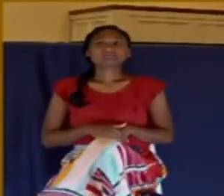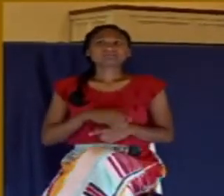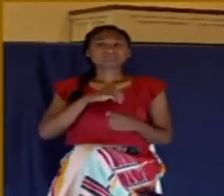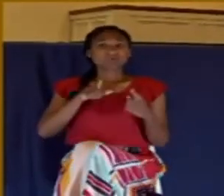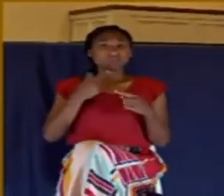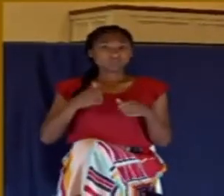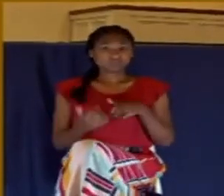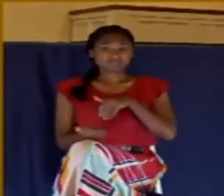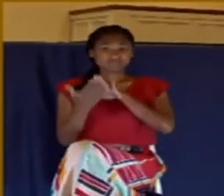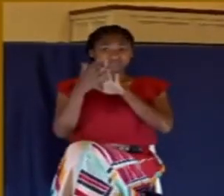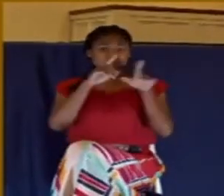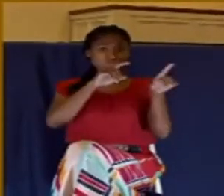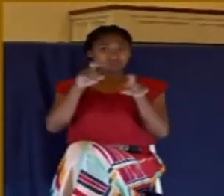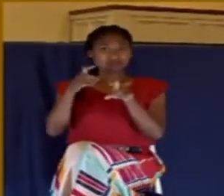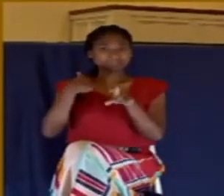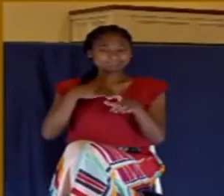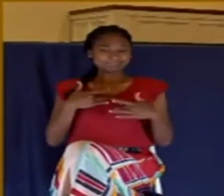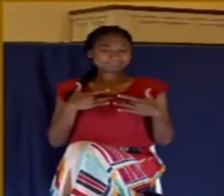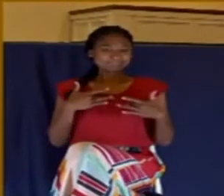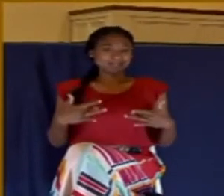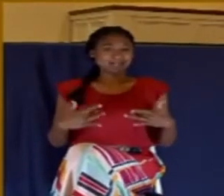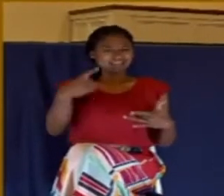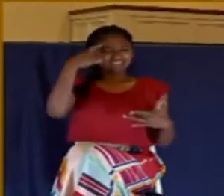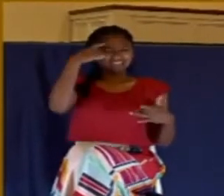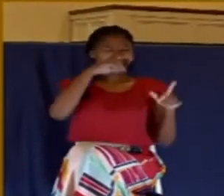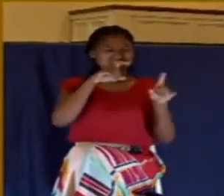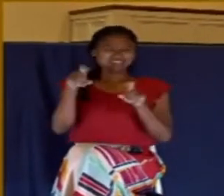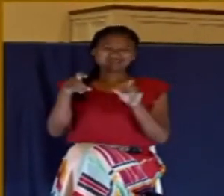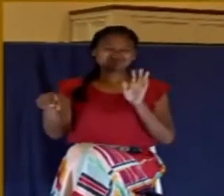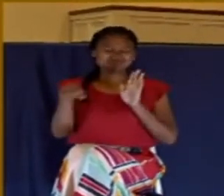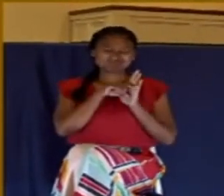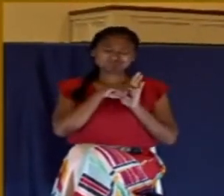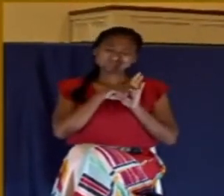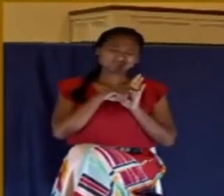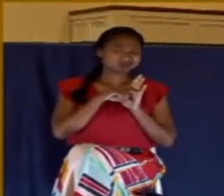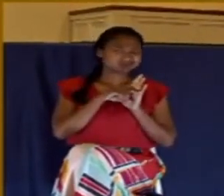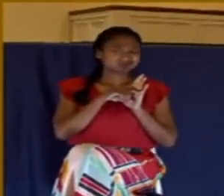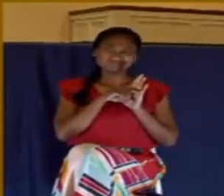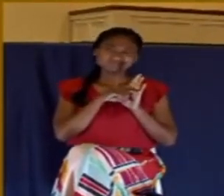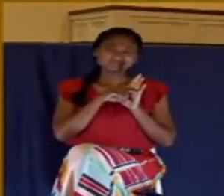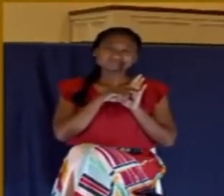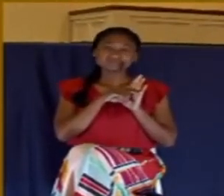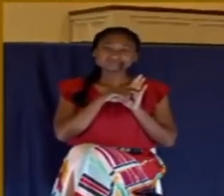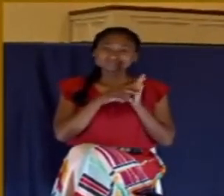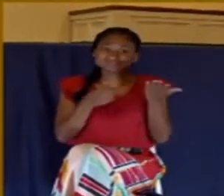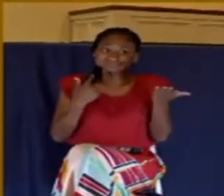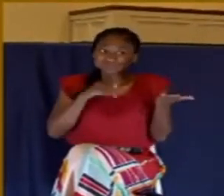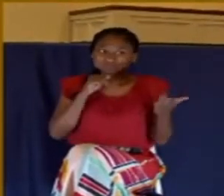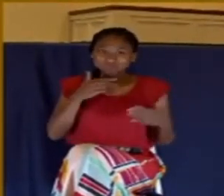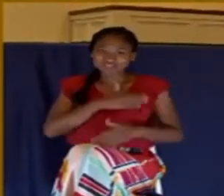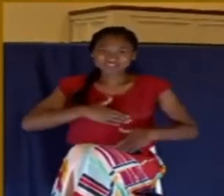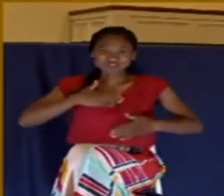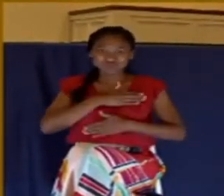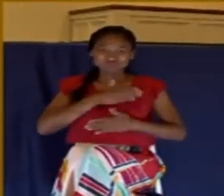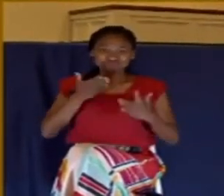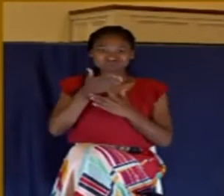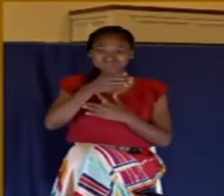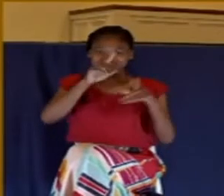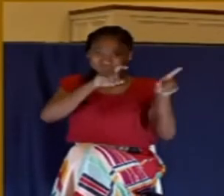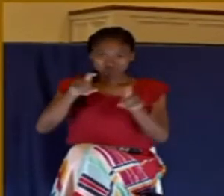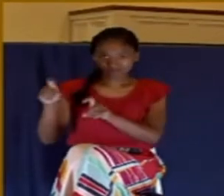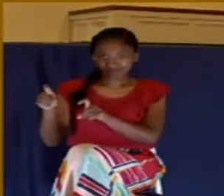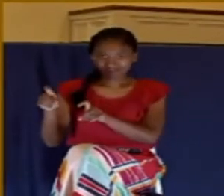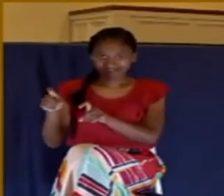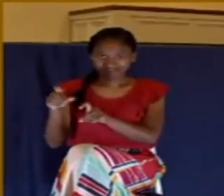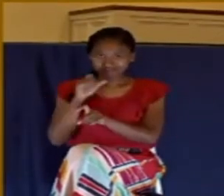through trials, we have the tendency to think of those trials negatively. I mean, let's face it, no one likes to go through a trial. No